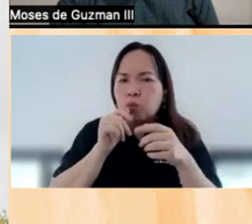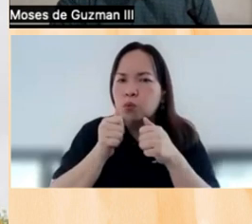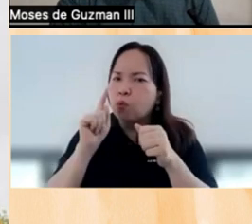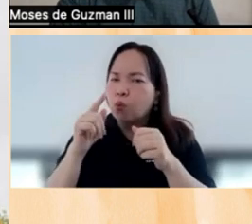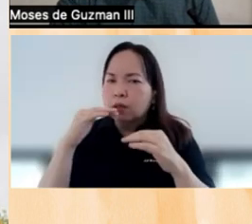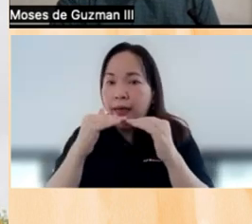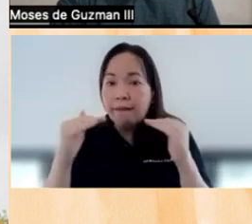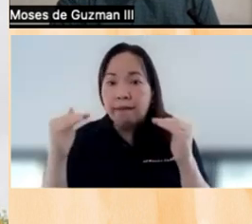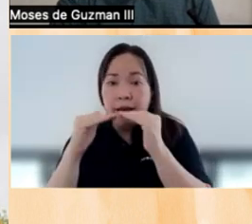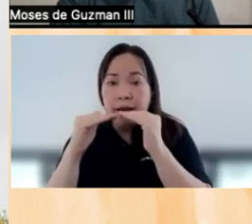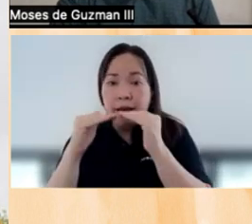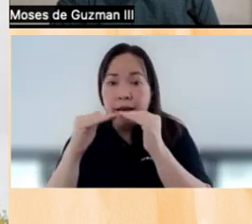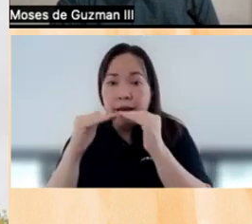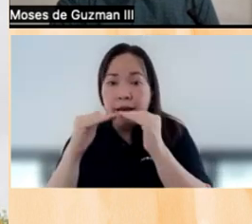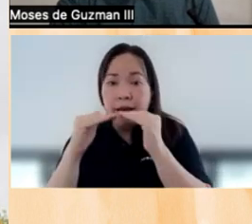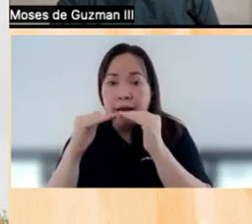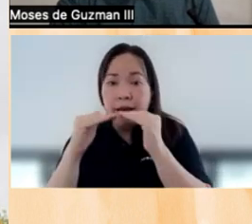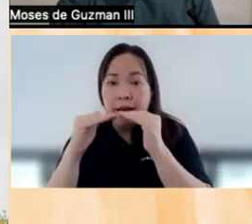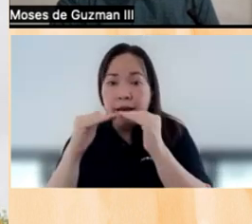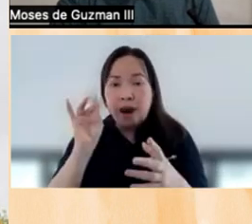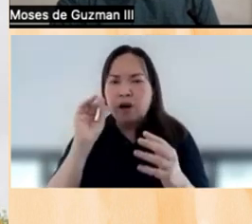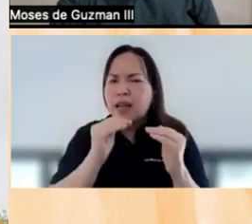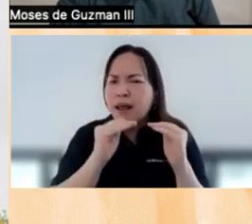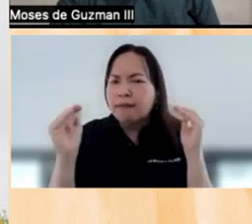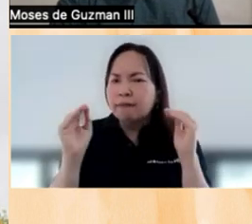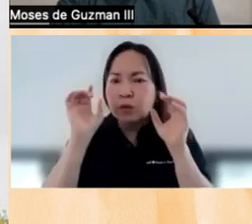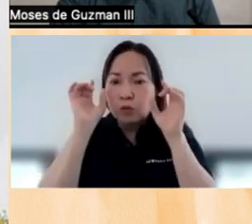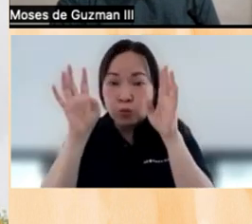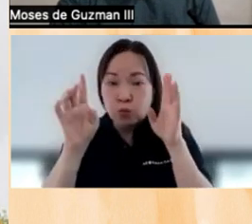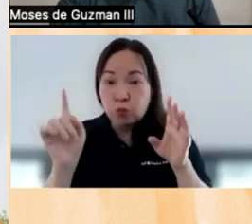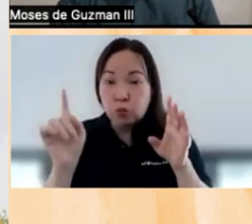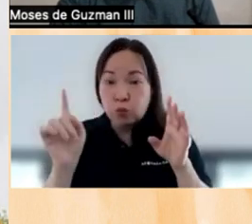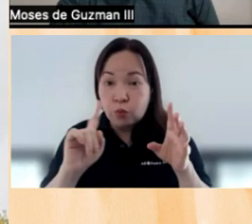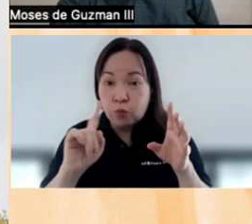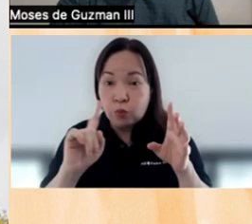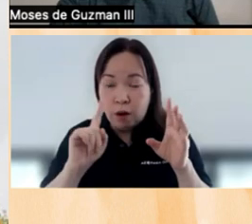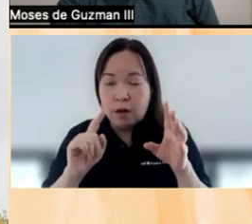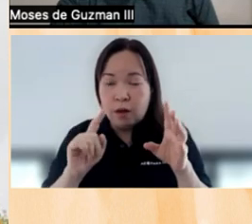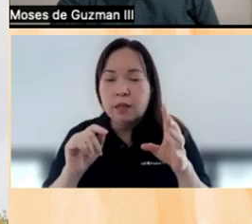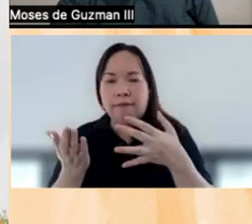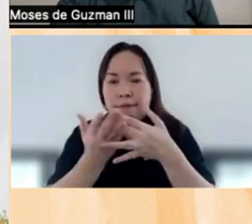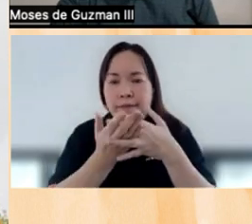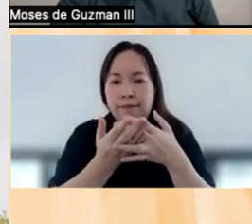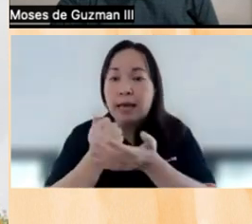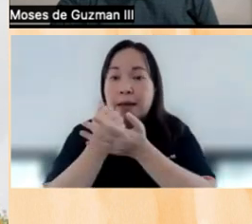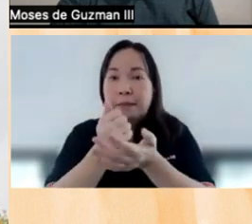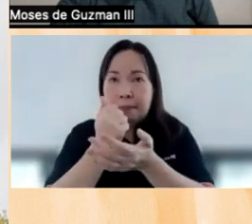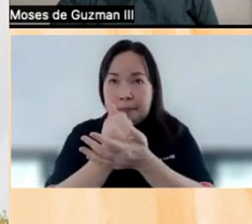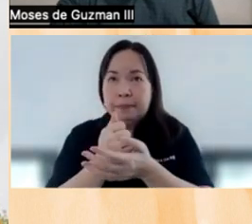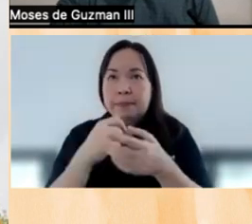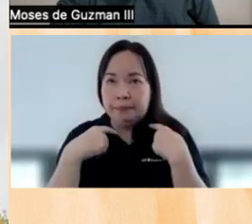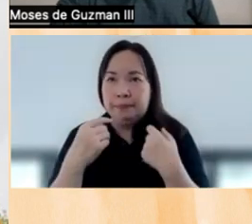safety planning, admission with a psych referral, or same-day OPD consult with a